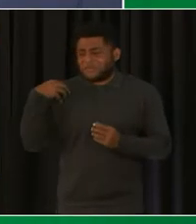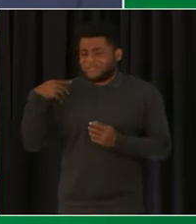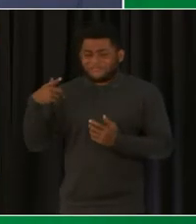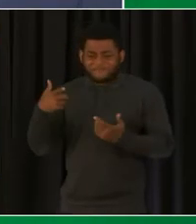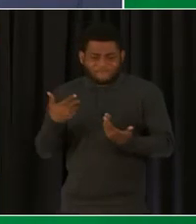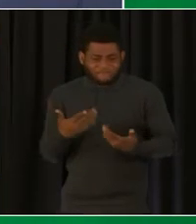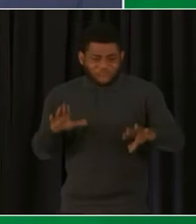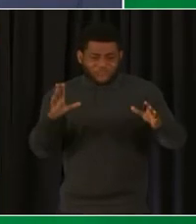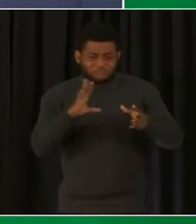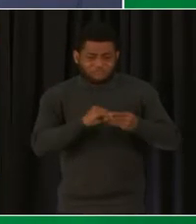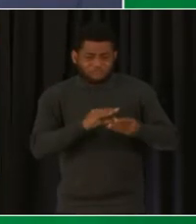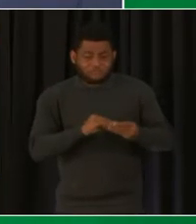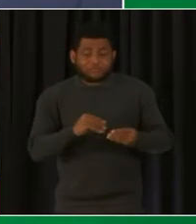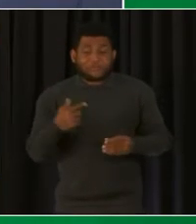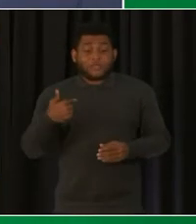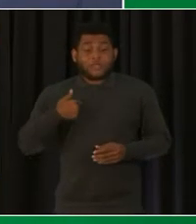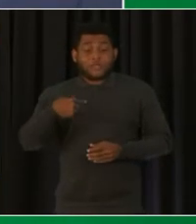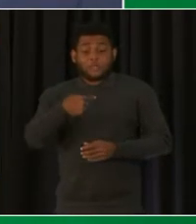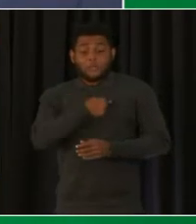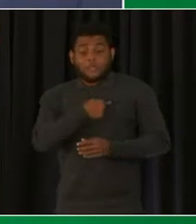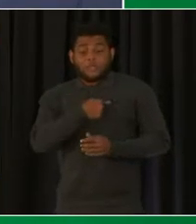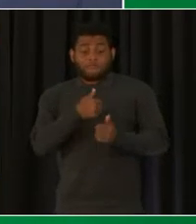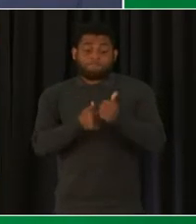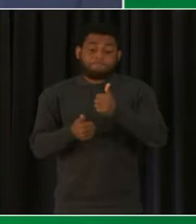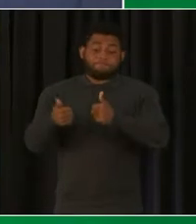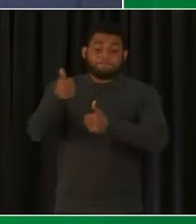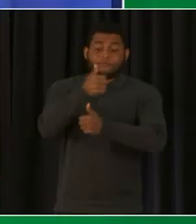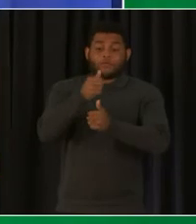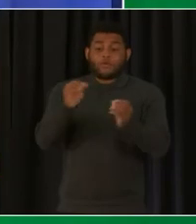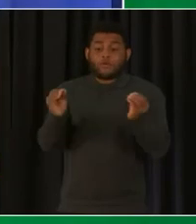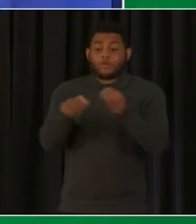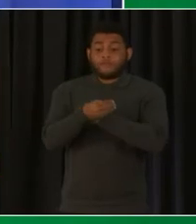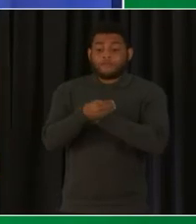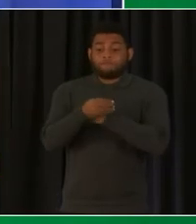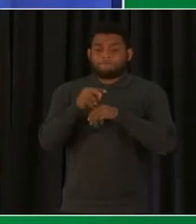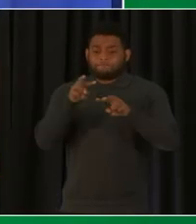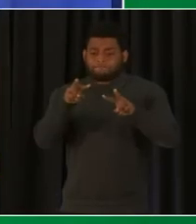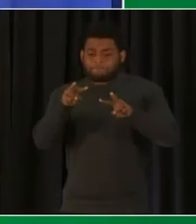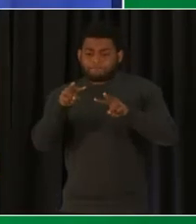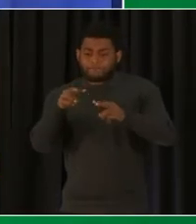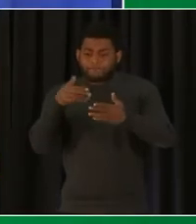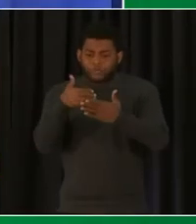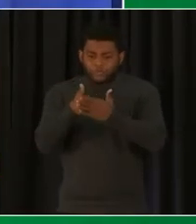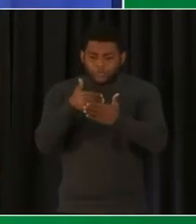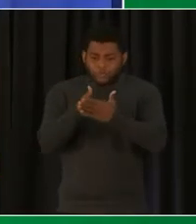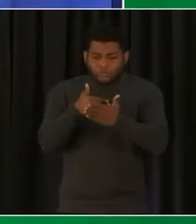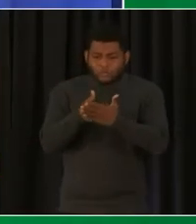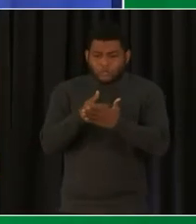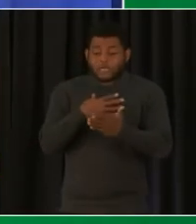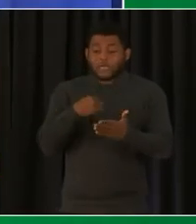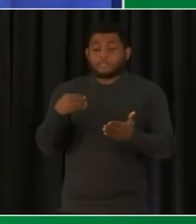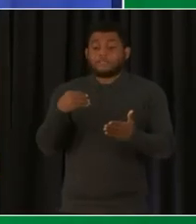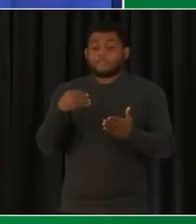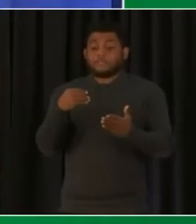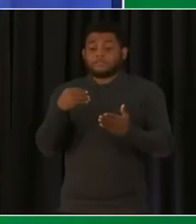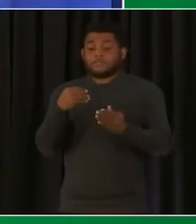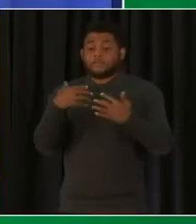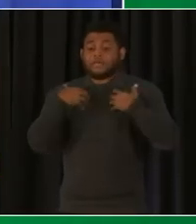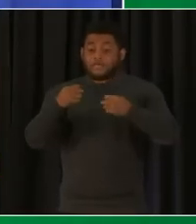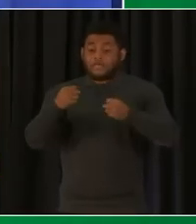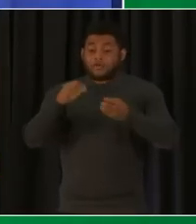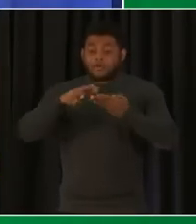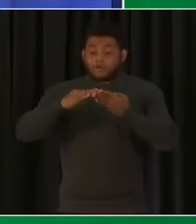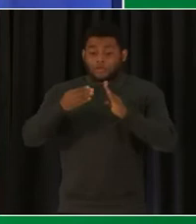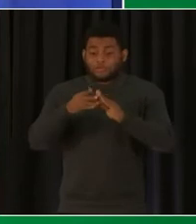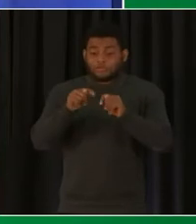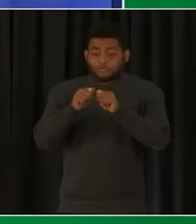the State Superintendent's Office worked very closely and continue to work very closely with the epidemiology and community health teams at DC